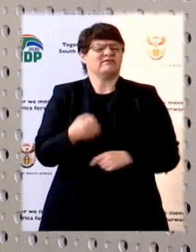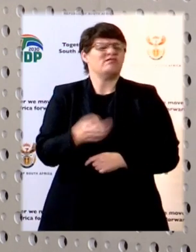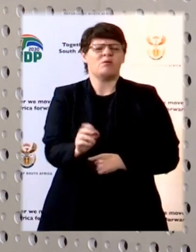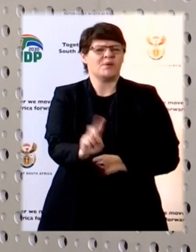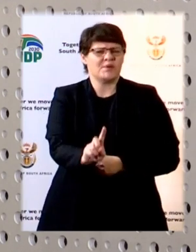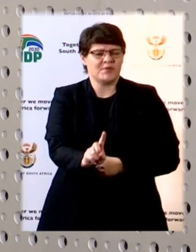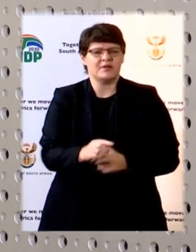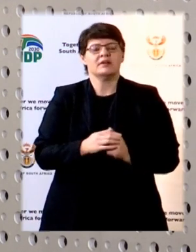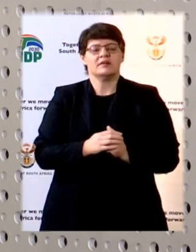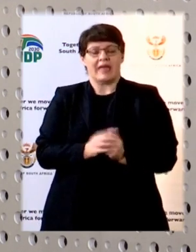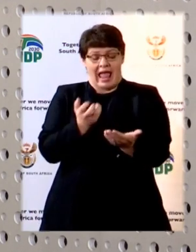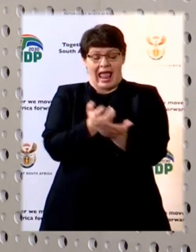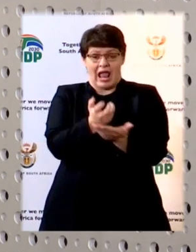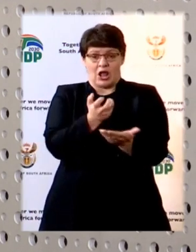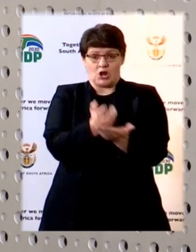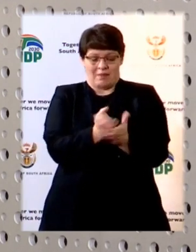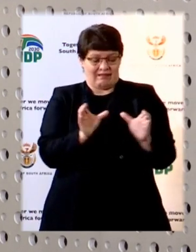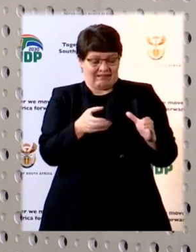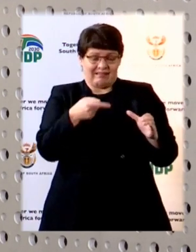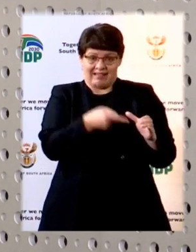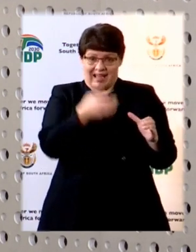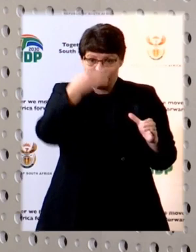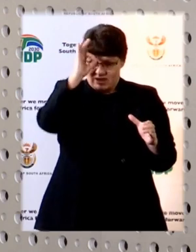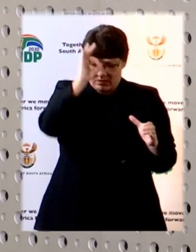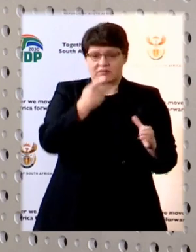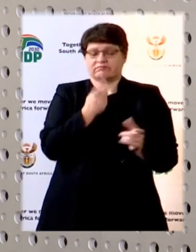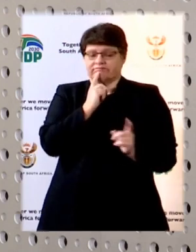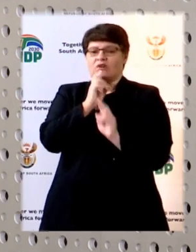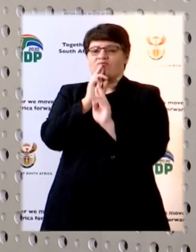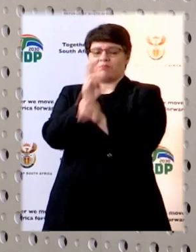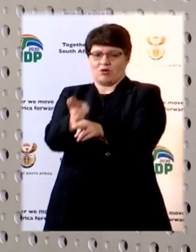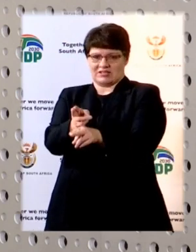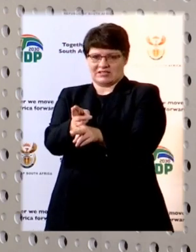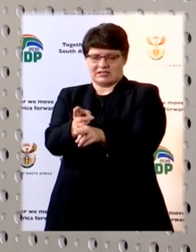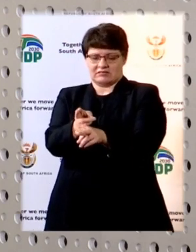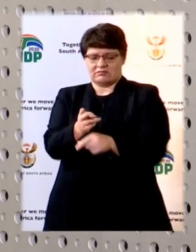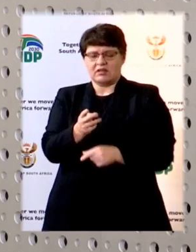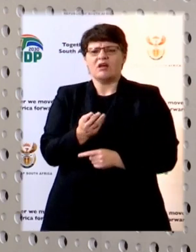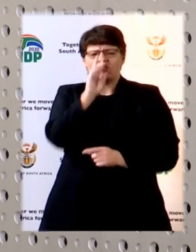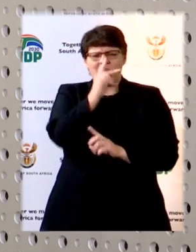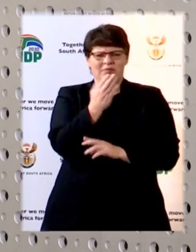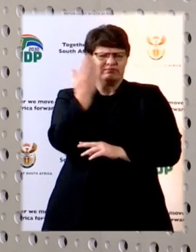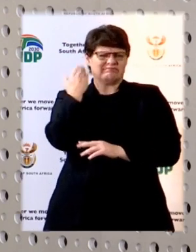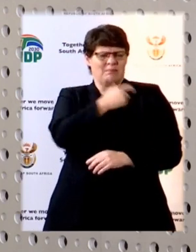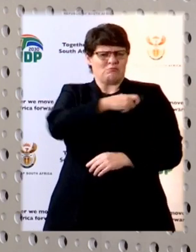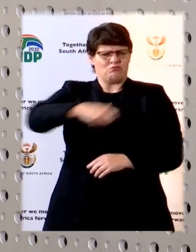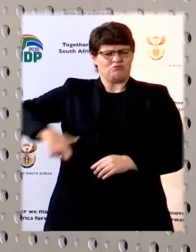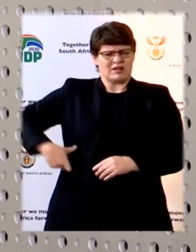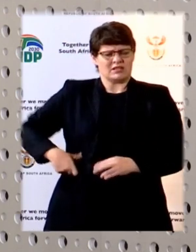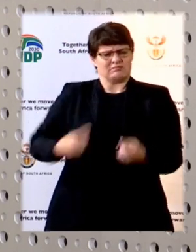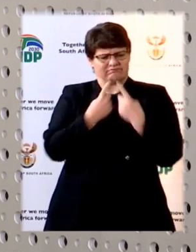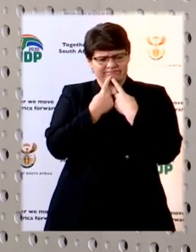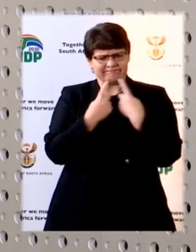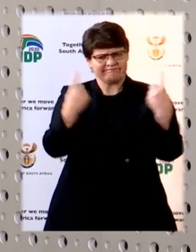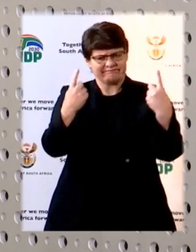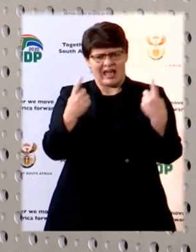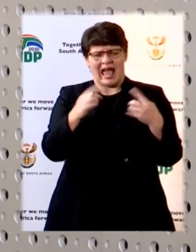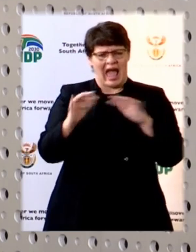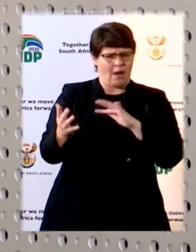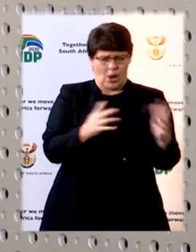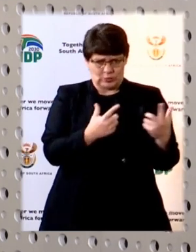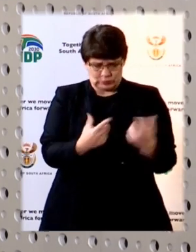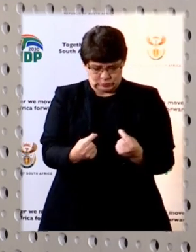the economic cluster of government on the measures that were announced by the President of the Republic of South